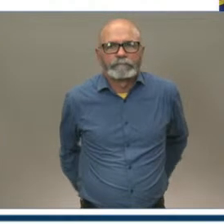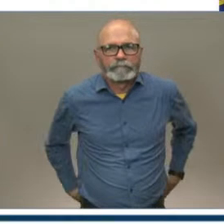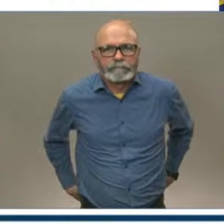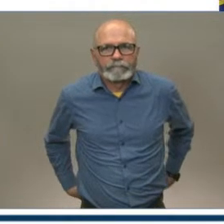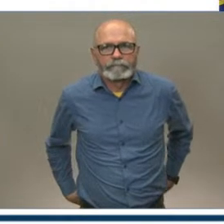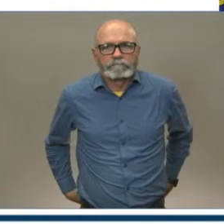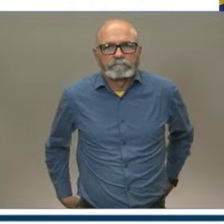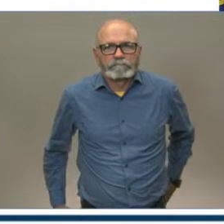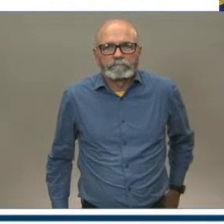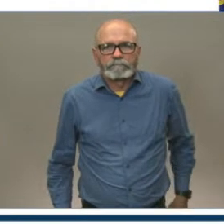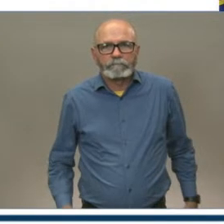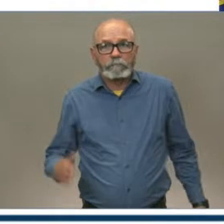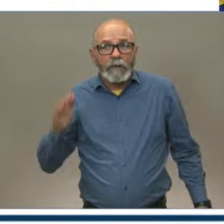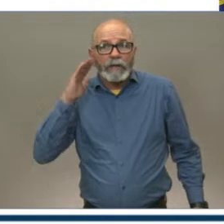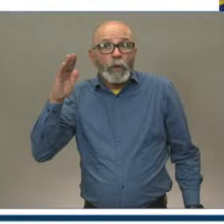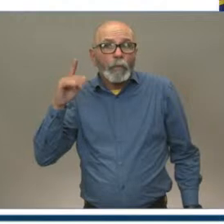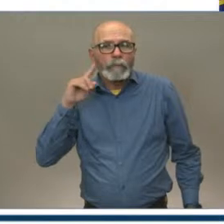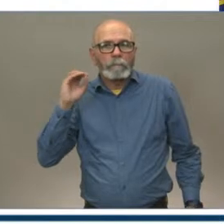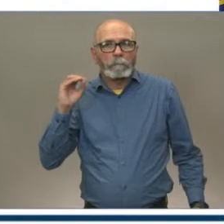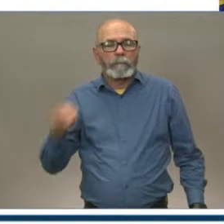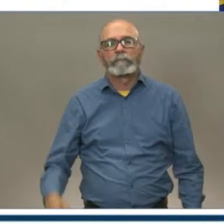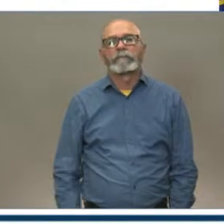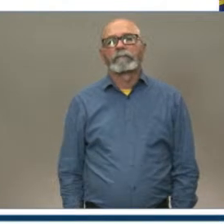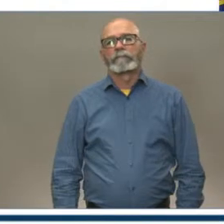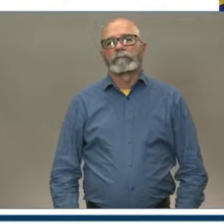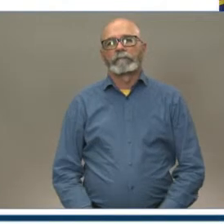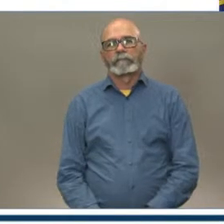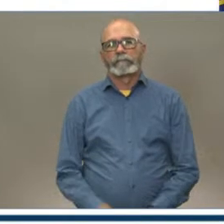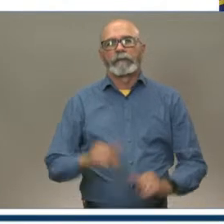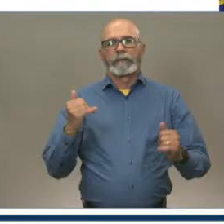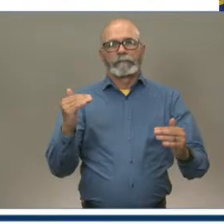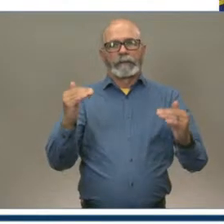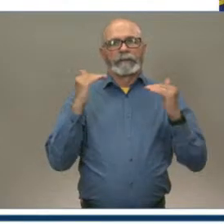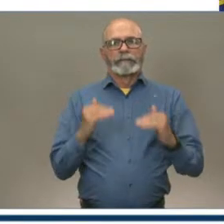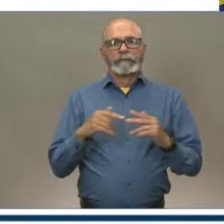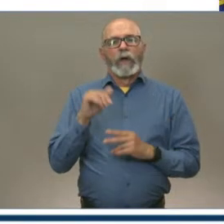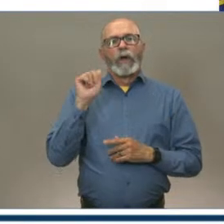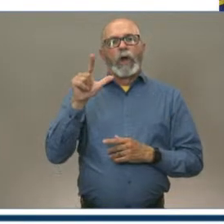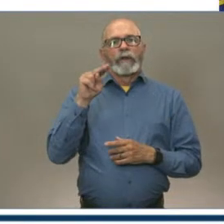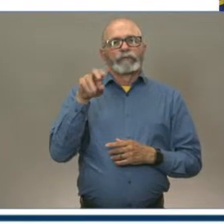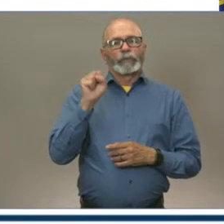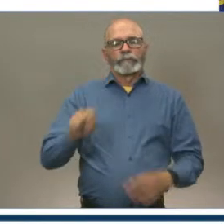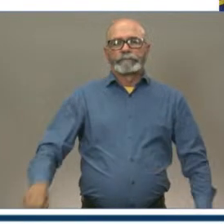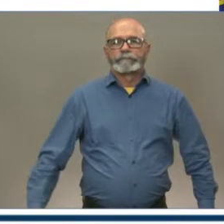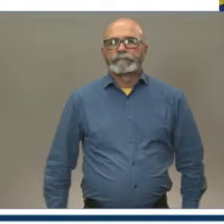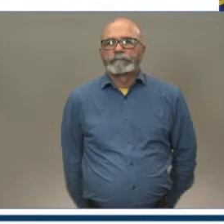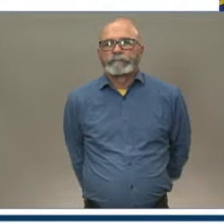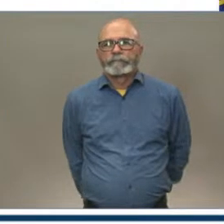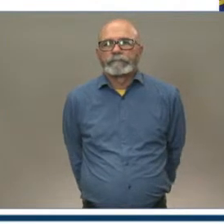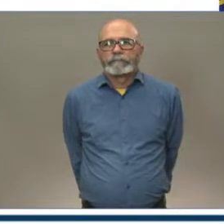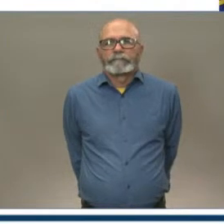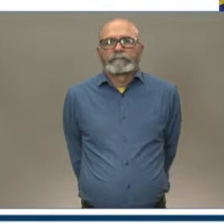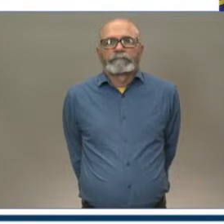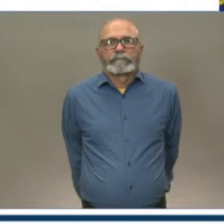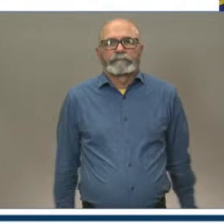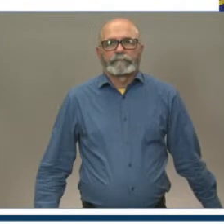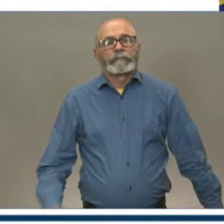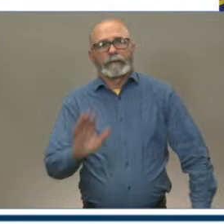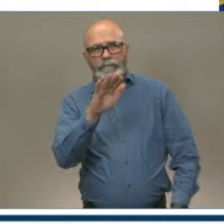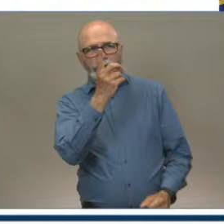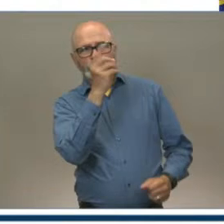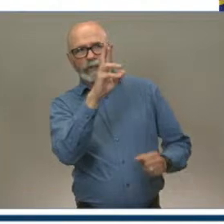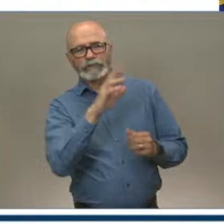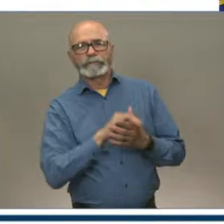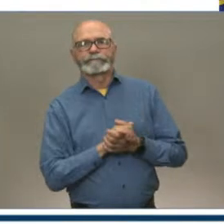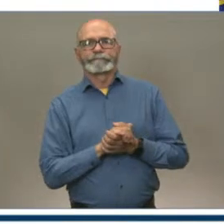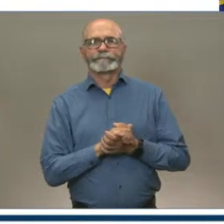Okay, we'll come back to you, Bill, if you're there. We'll go to Kathleen Jones with All Nova Scotia next. Hi there, Dr. Strang. I'm wondering